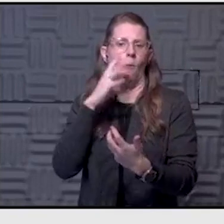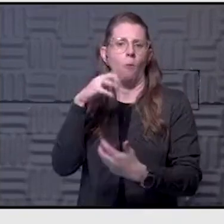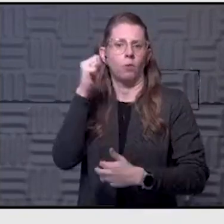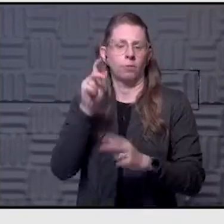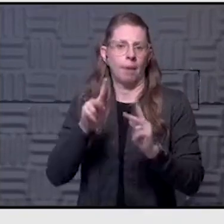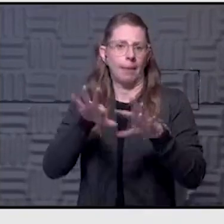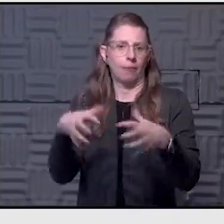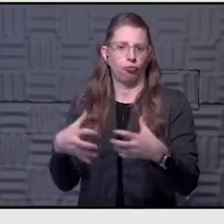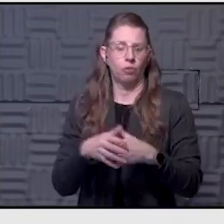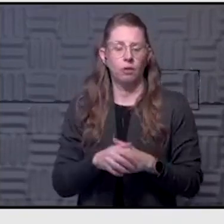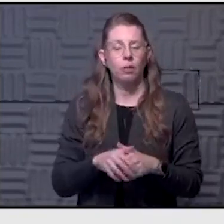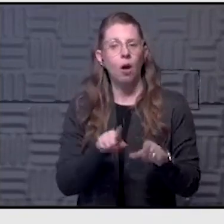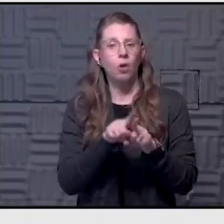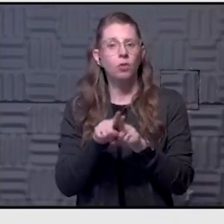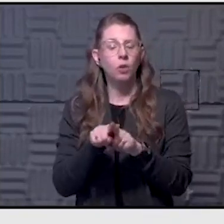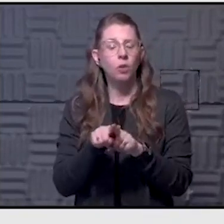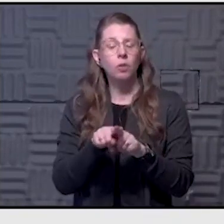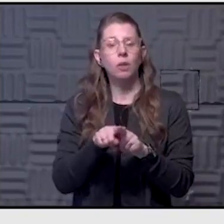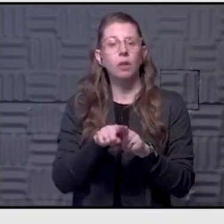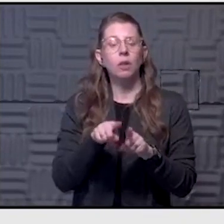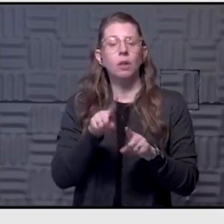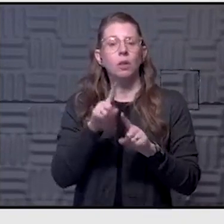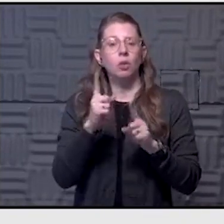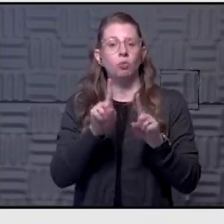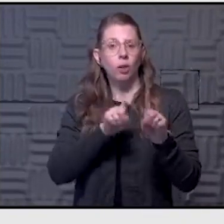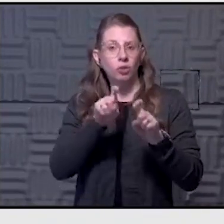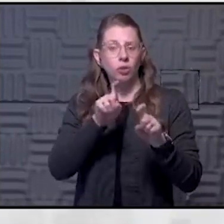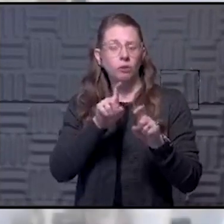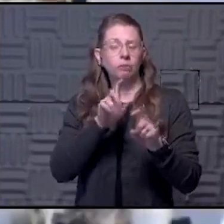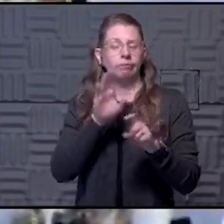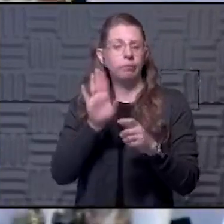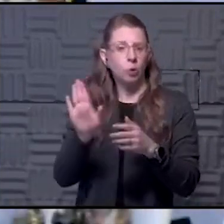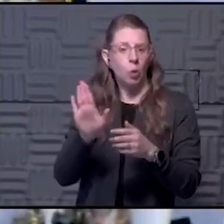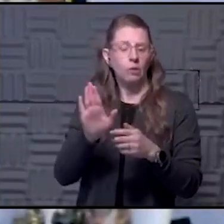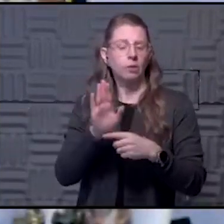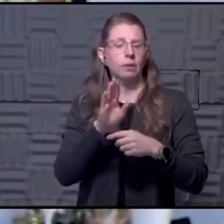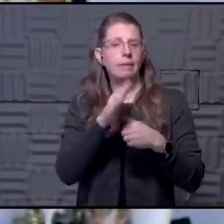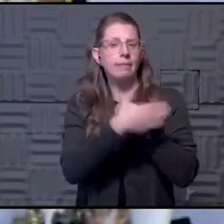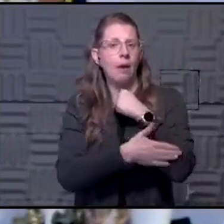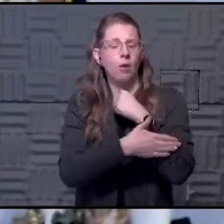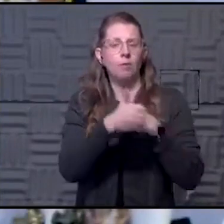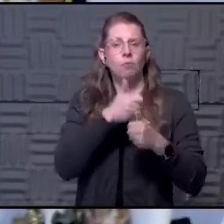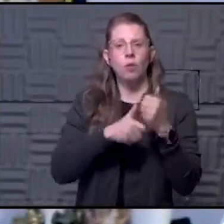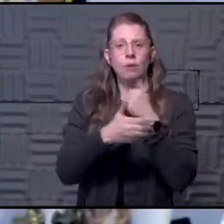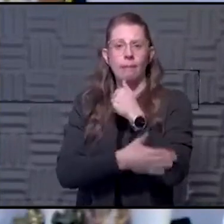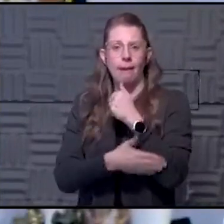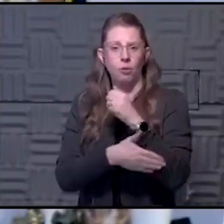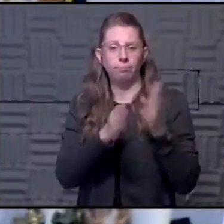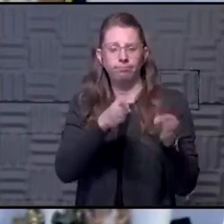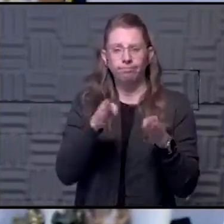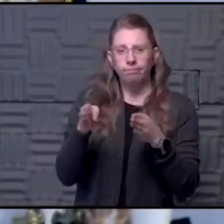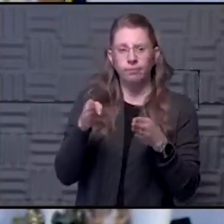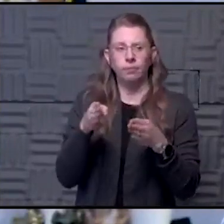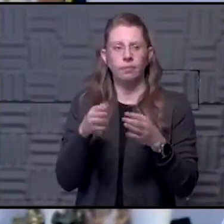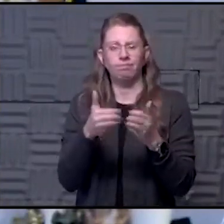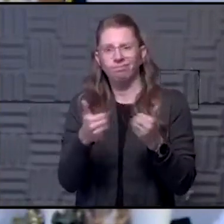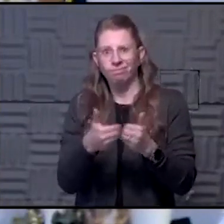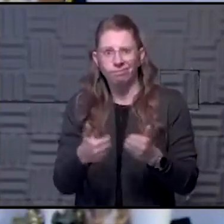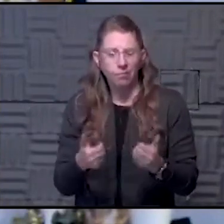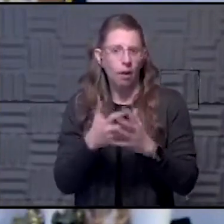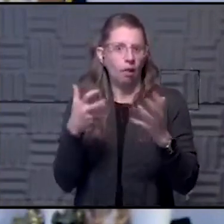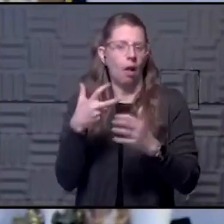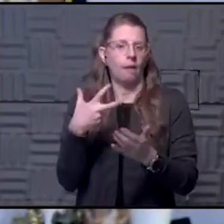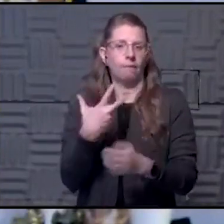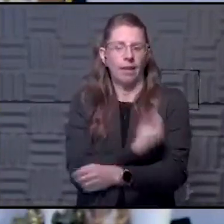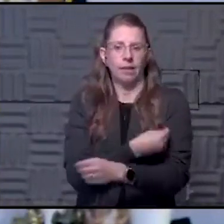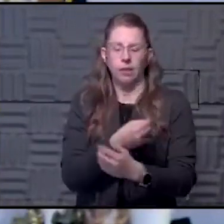to your question, Steve, is county by county, what are the allocations? And one has to be careful because we don't like to break up lots of